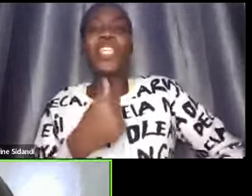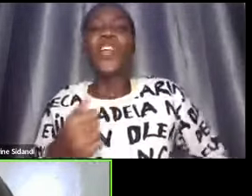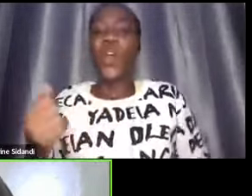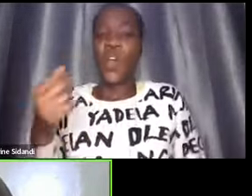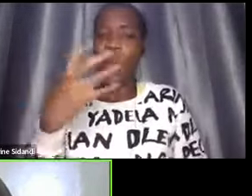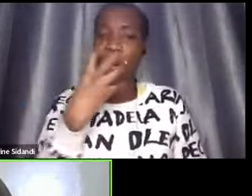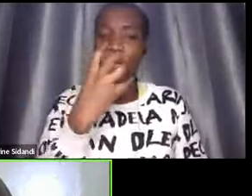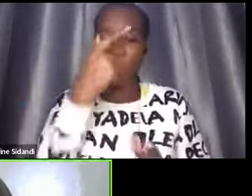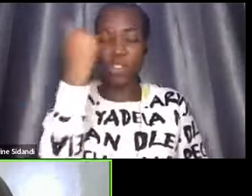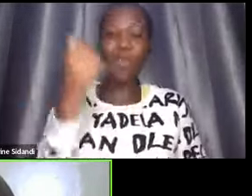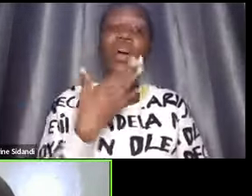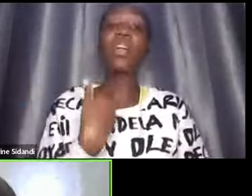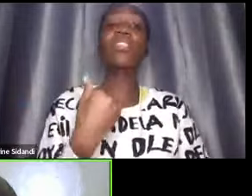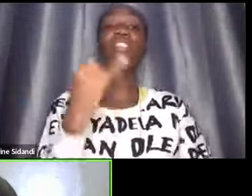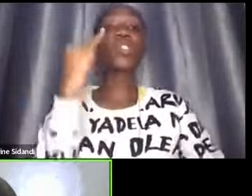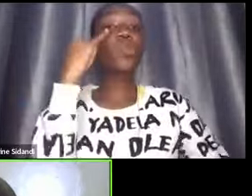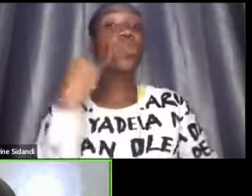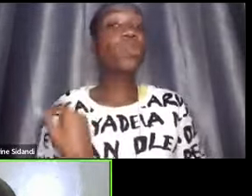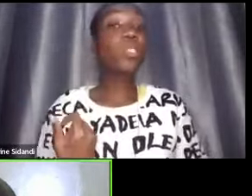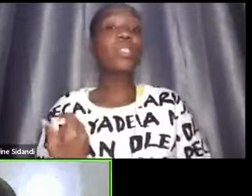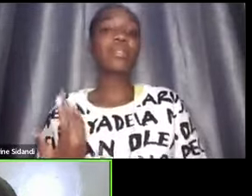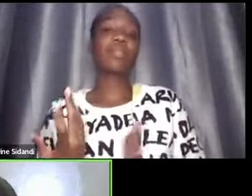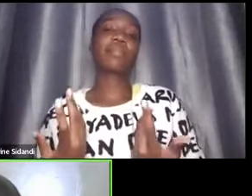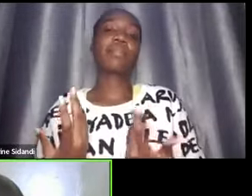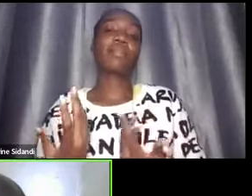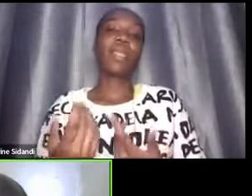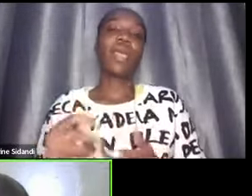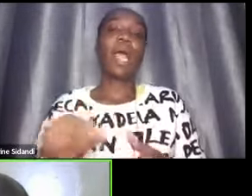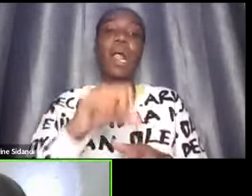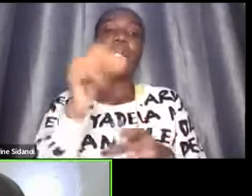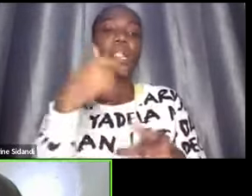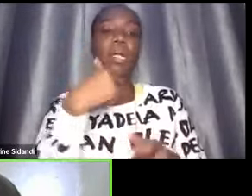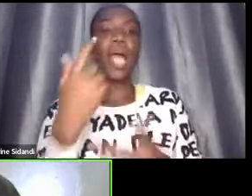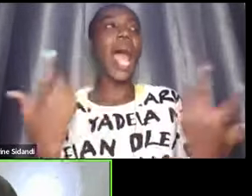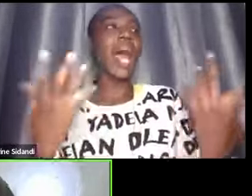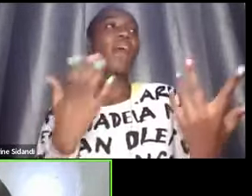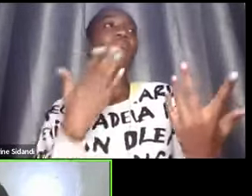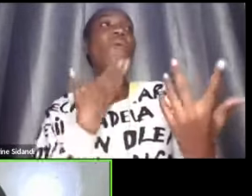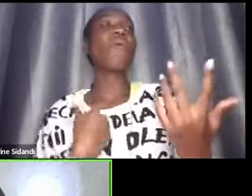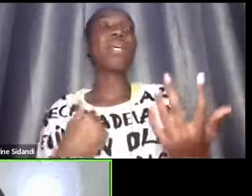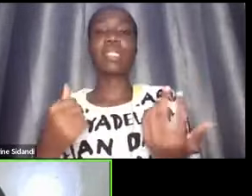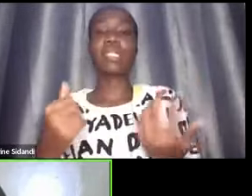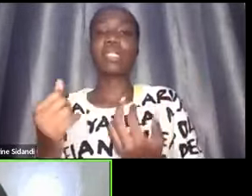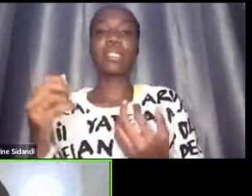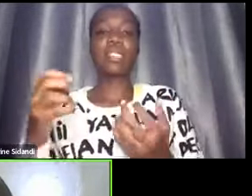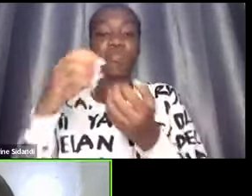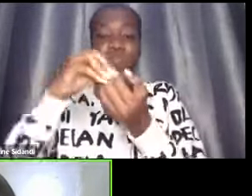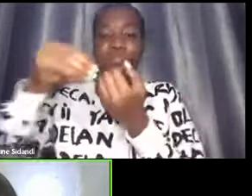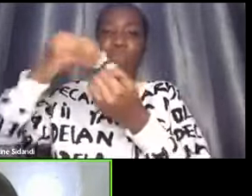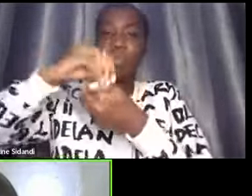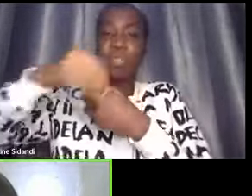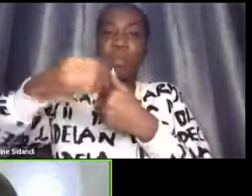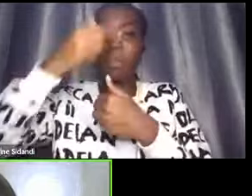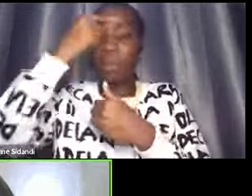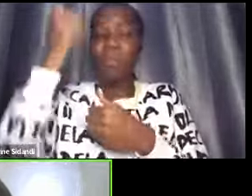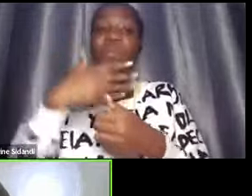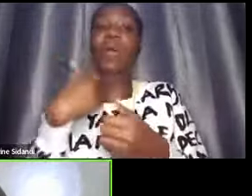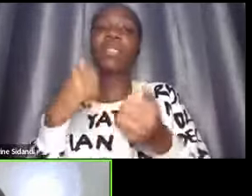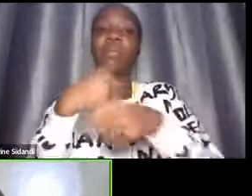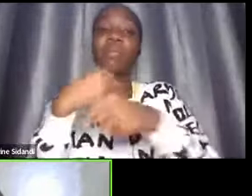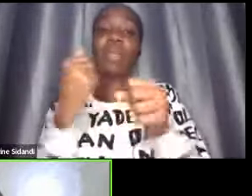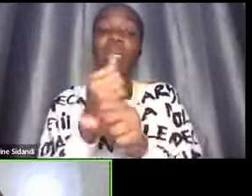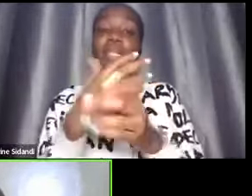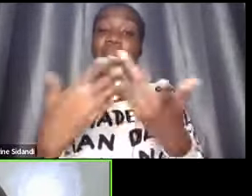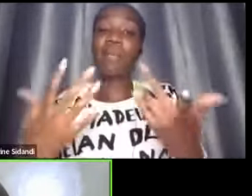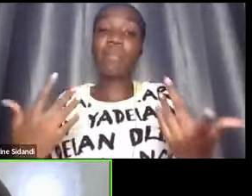out of it. The other one will say, I need the skin because I want to prepare mandazi or some kind of recipe with it. So you'll